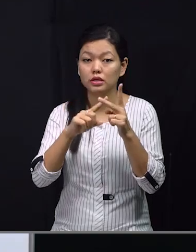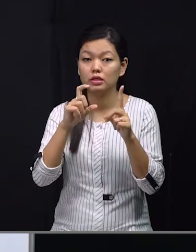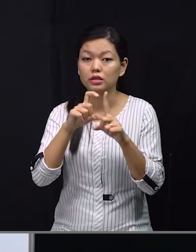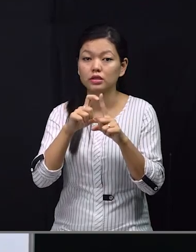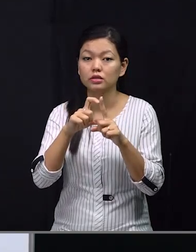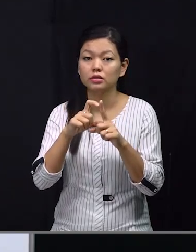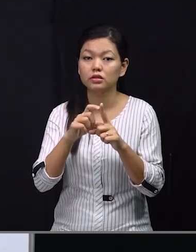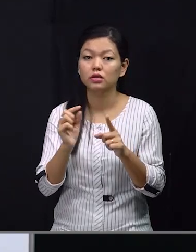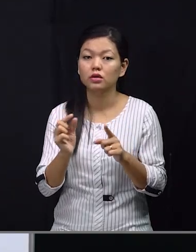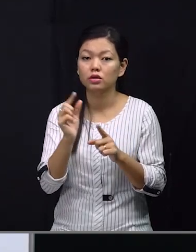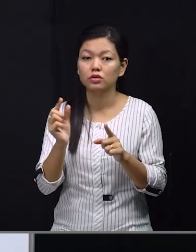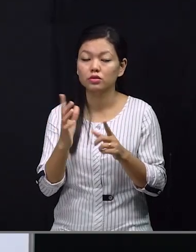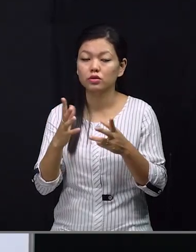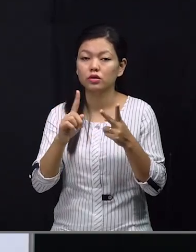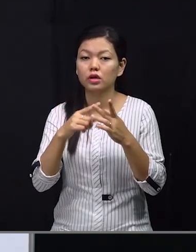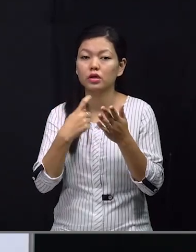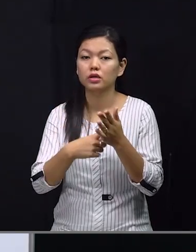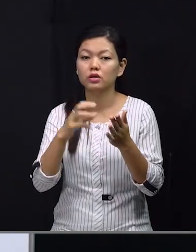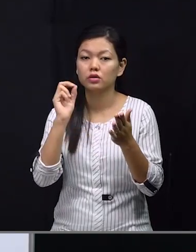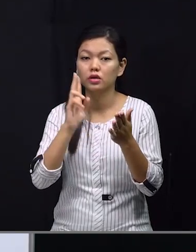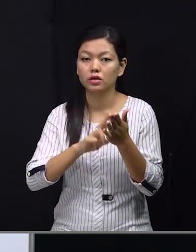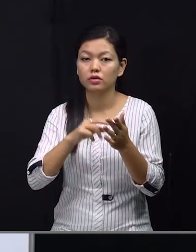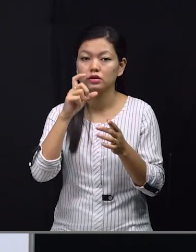let us see some examples here.